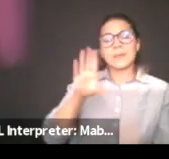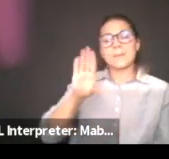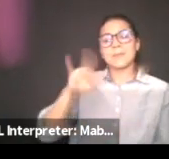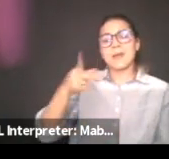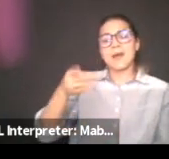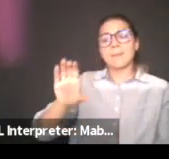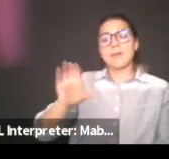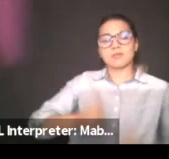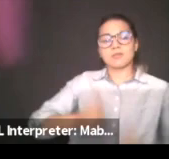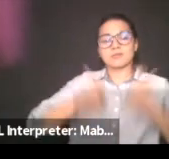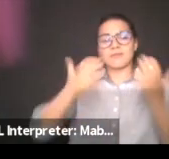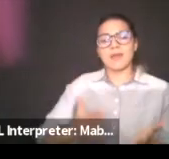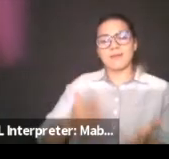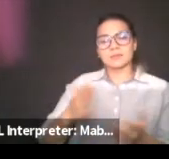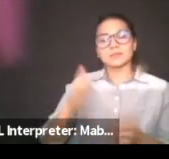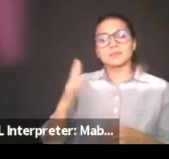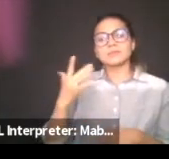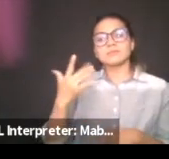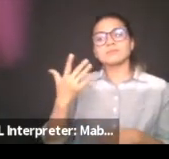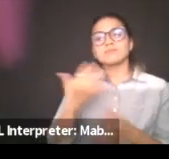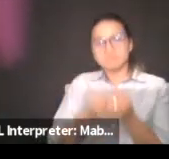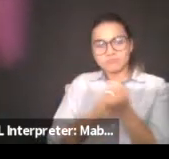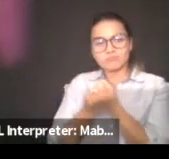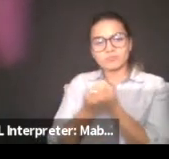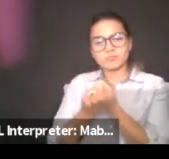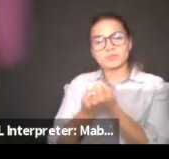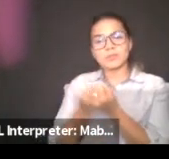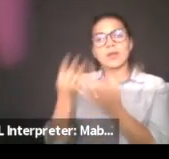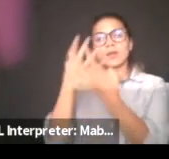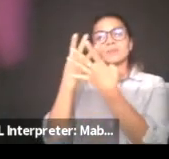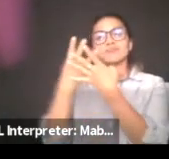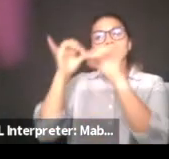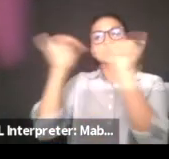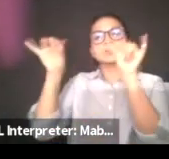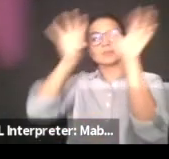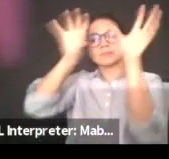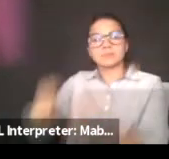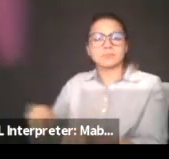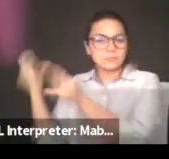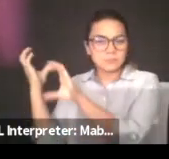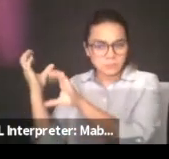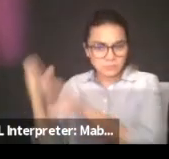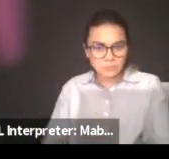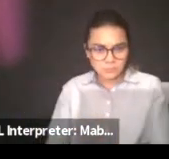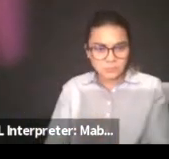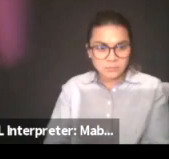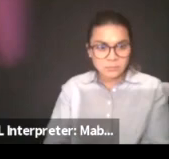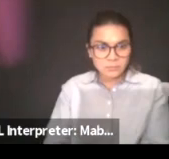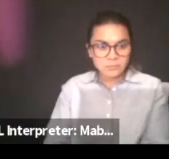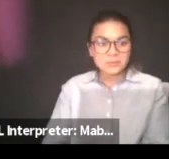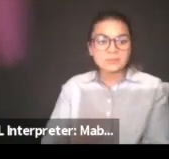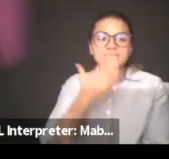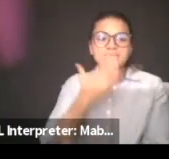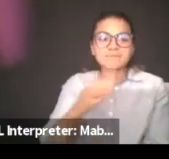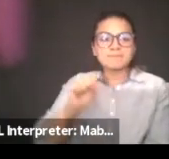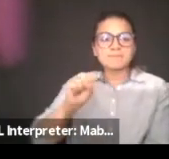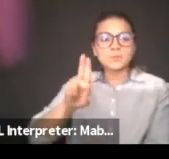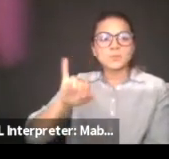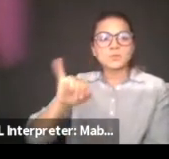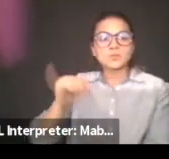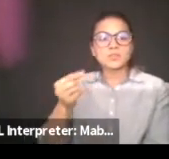have Sujatha, Alicia Sanchez, Gill, and Amita Swadhin to actually share their bold moves to